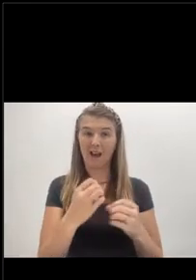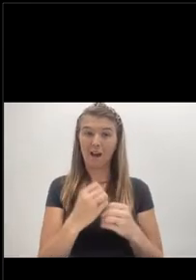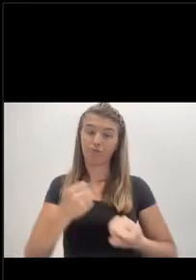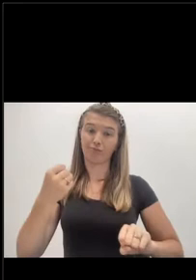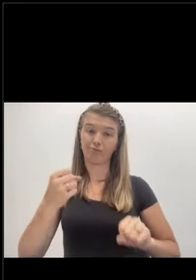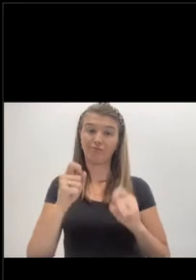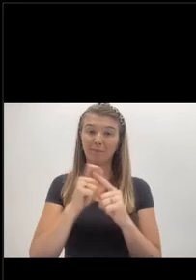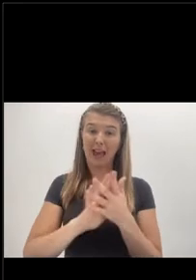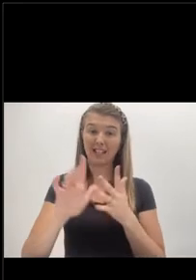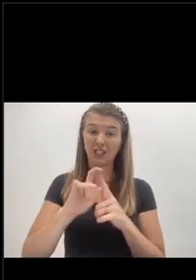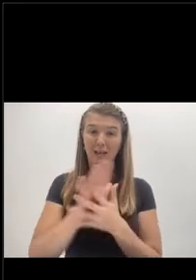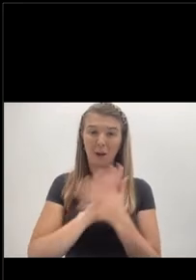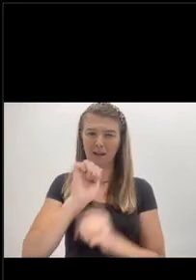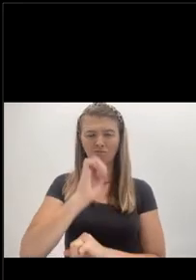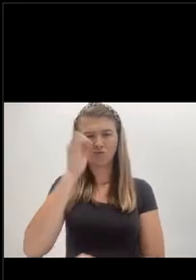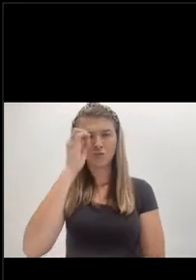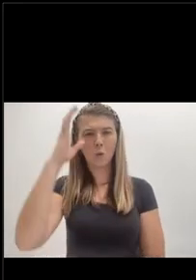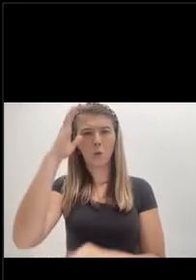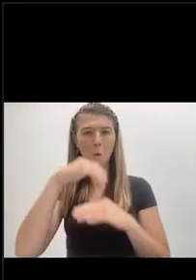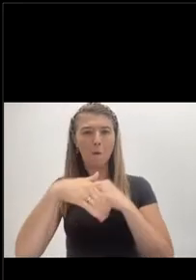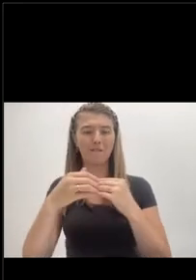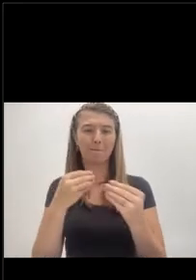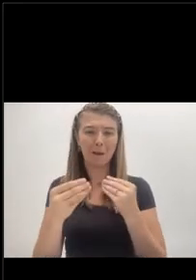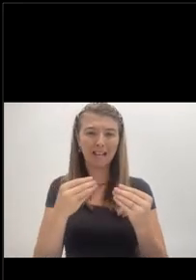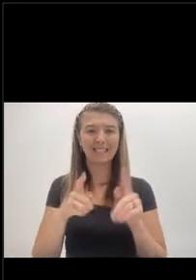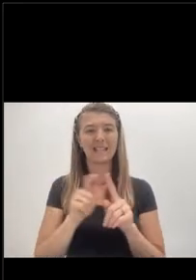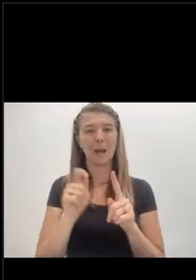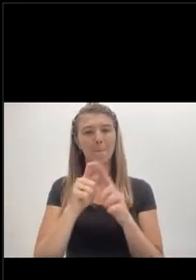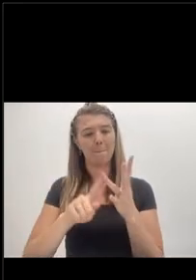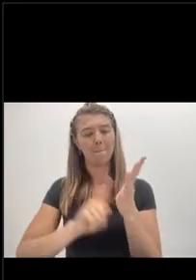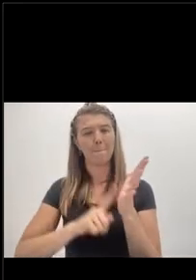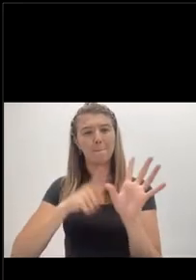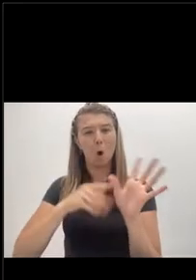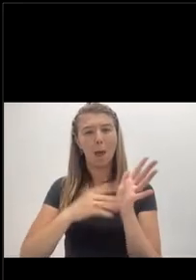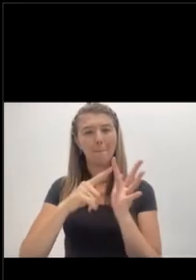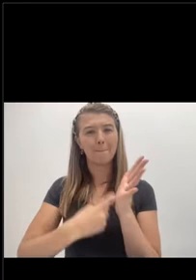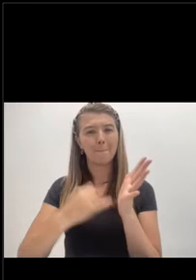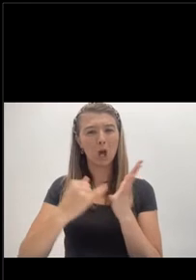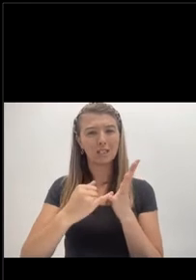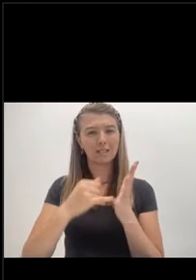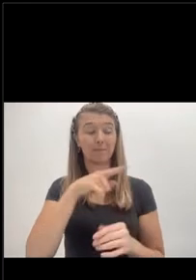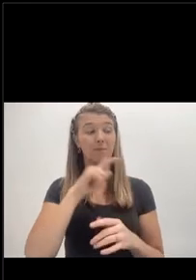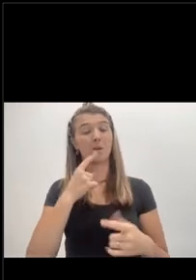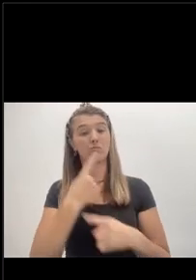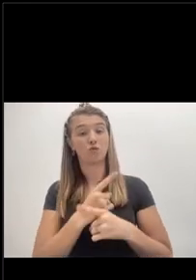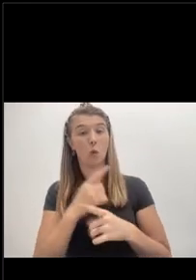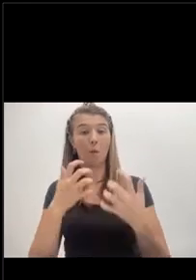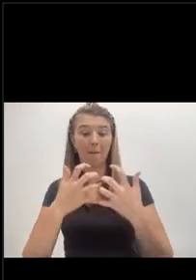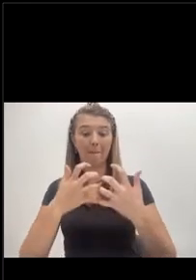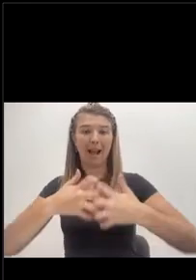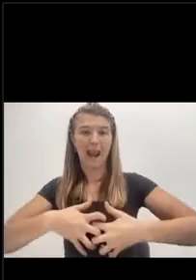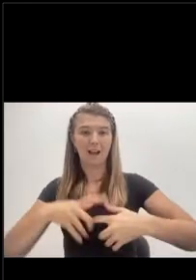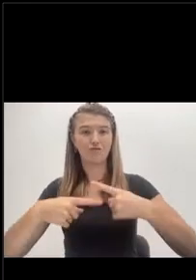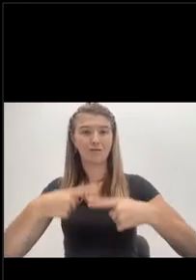about polymers and plastics. Sam is going to talk to us about mechanical recycling and some of the ways that it can be improved. So over to